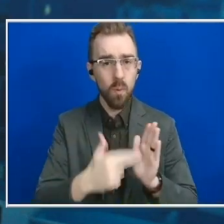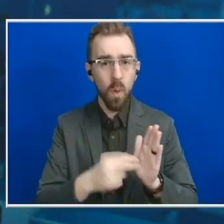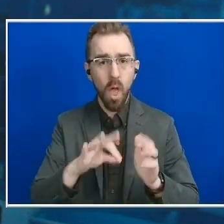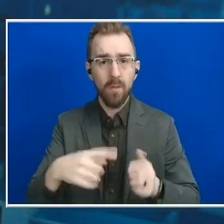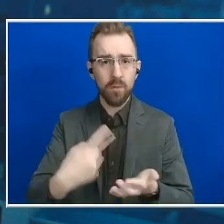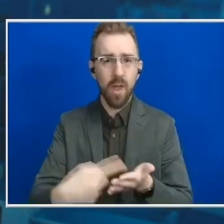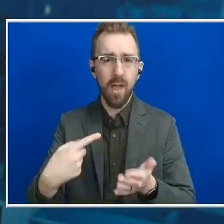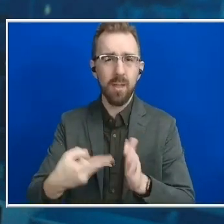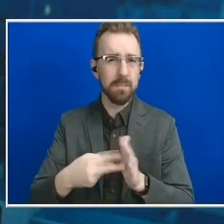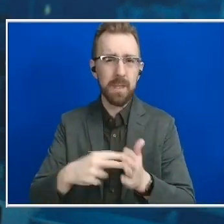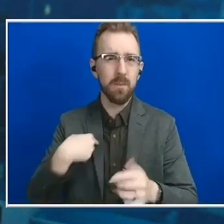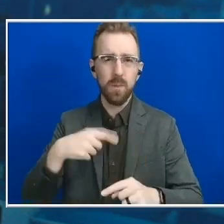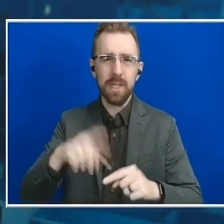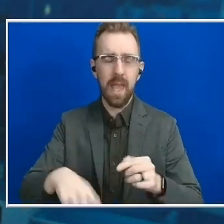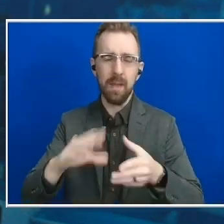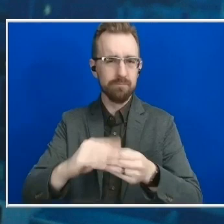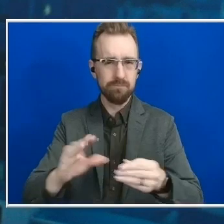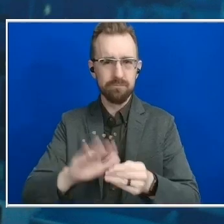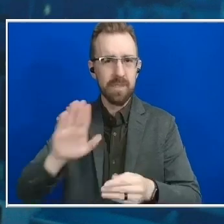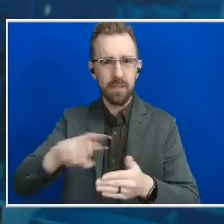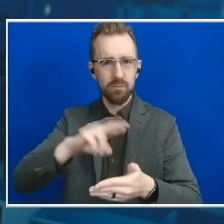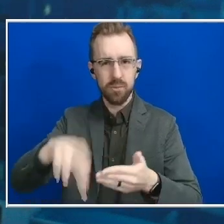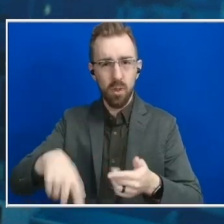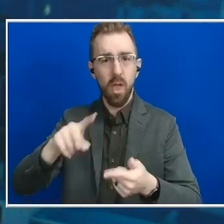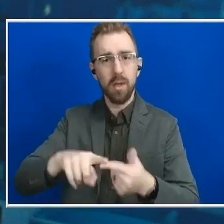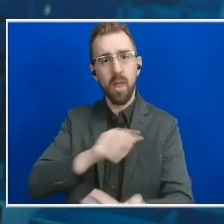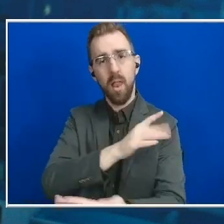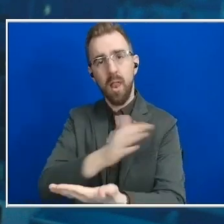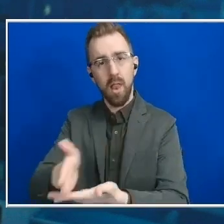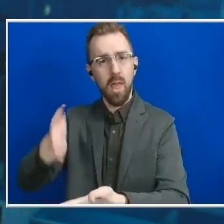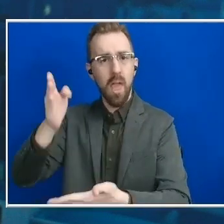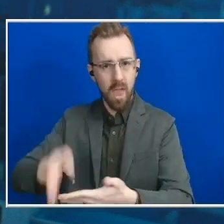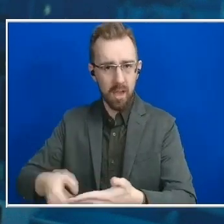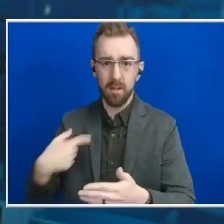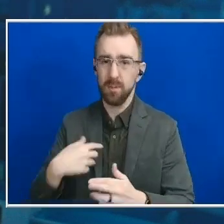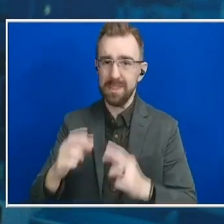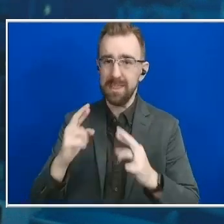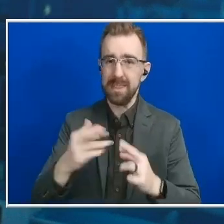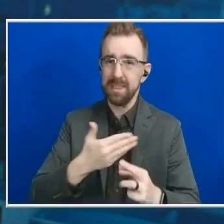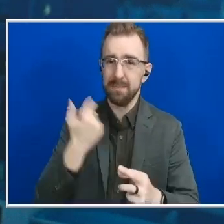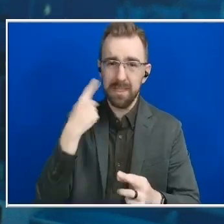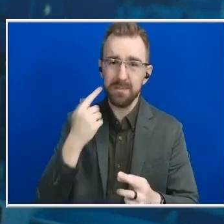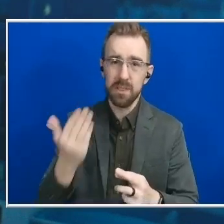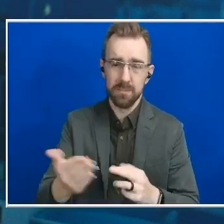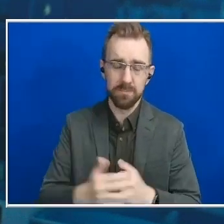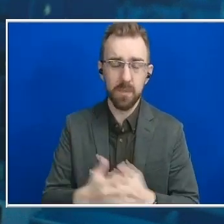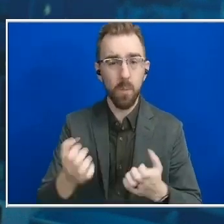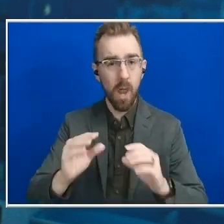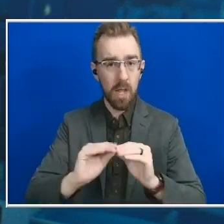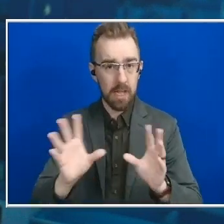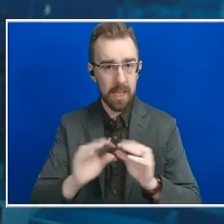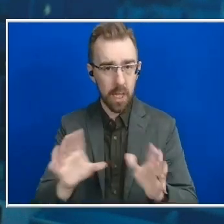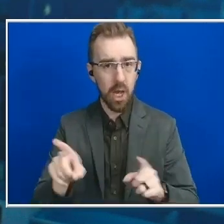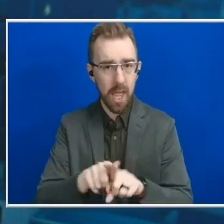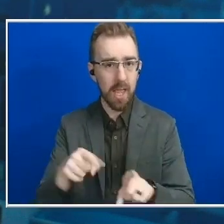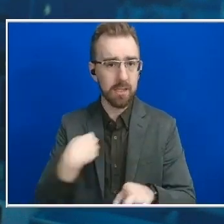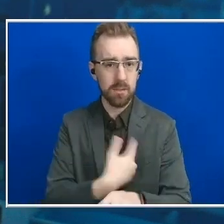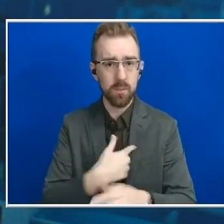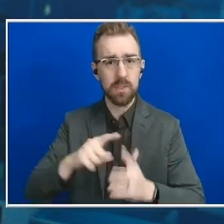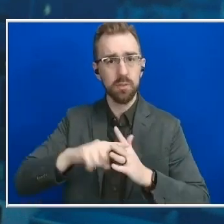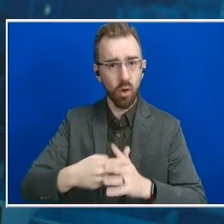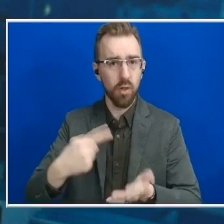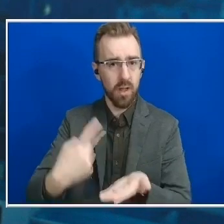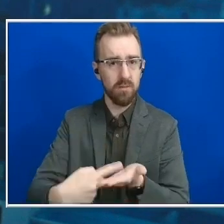results until the very end. So we do wish John the very, very best. We do want to make it very clear, though, as we get into this conversation this morning, that this